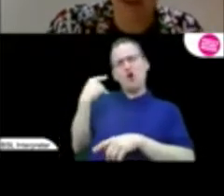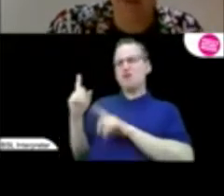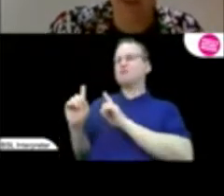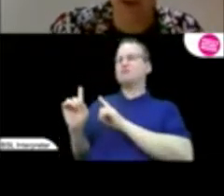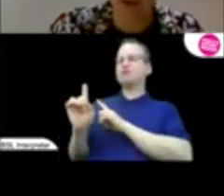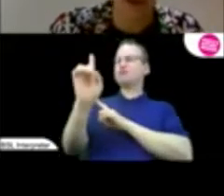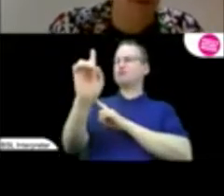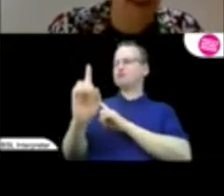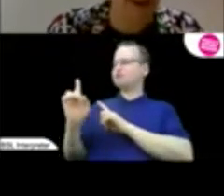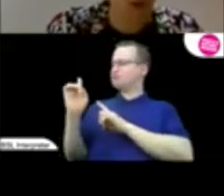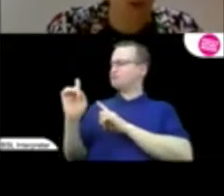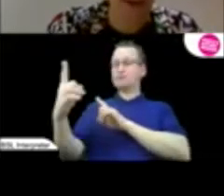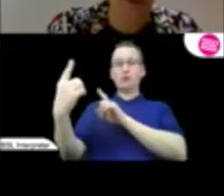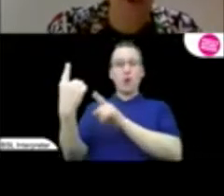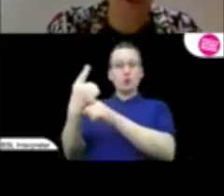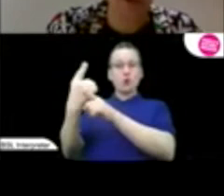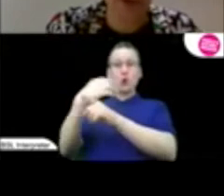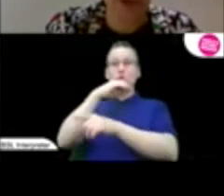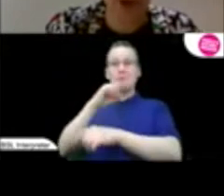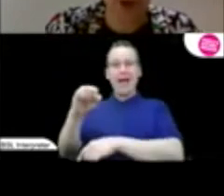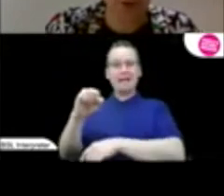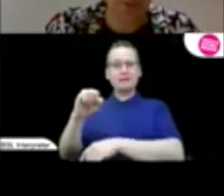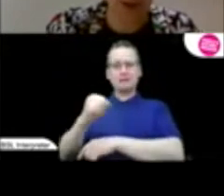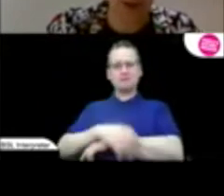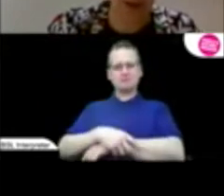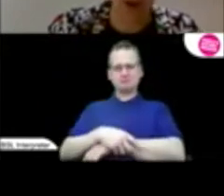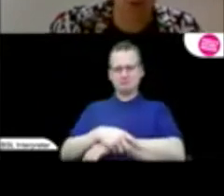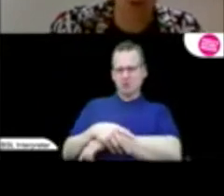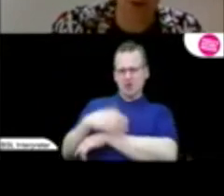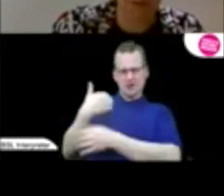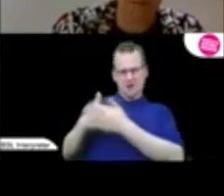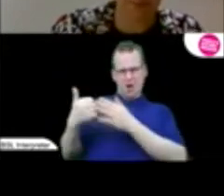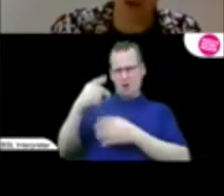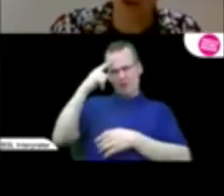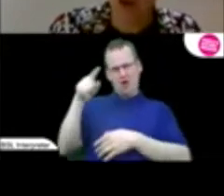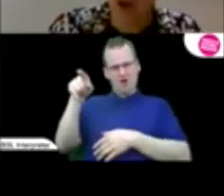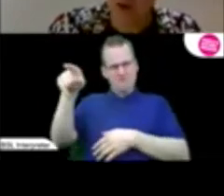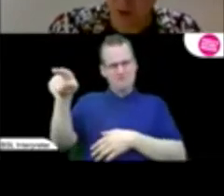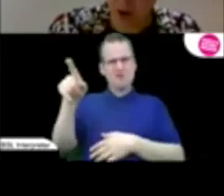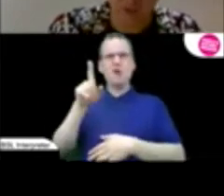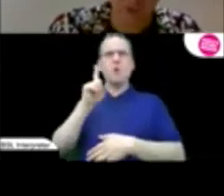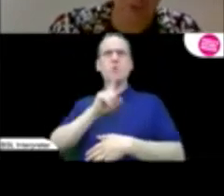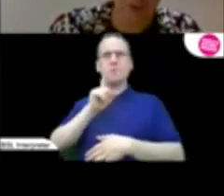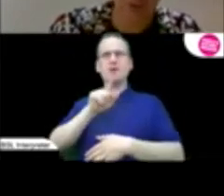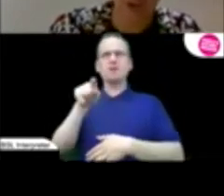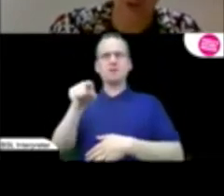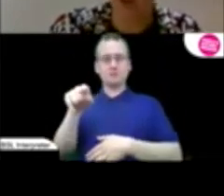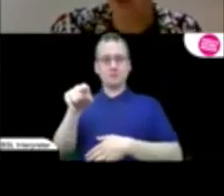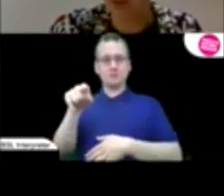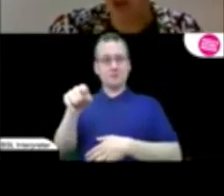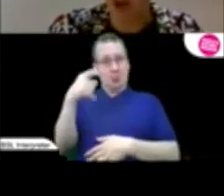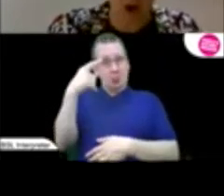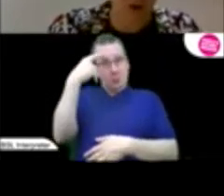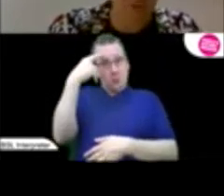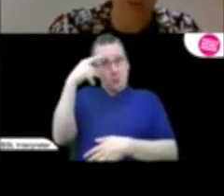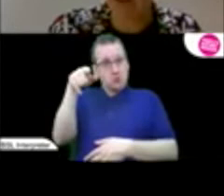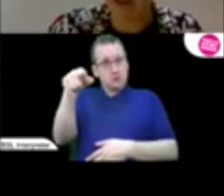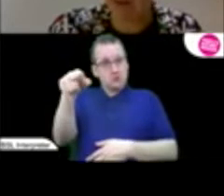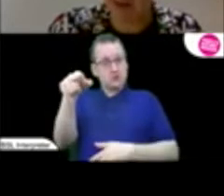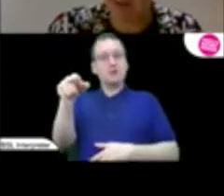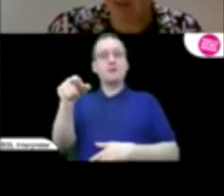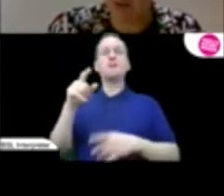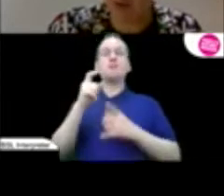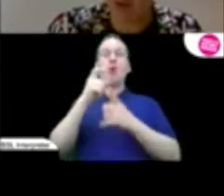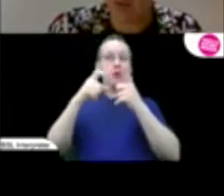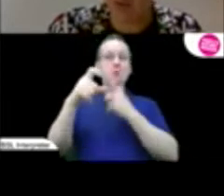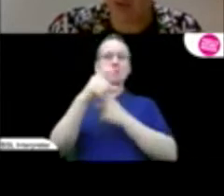approaching men, but he'd always considered her to be a woman and part of the community of